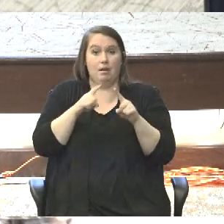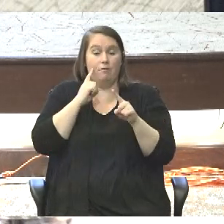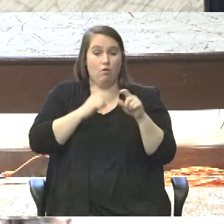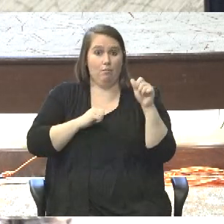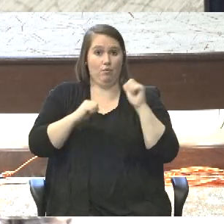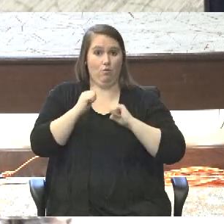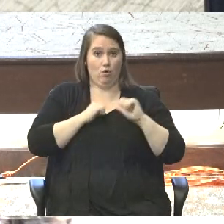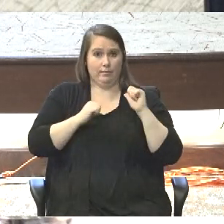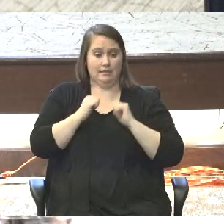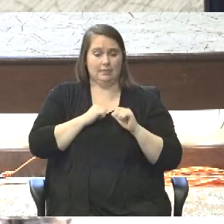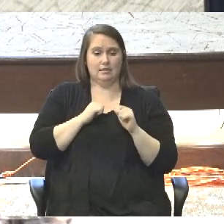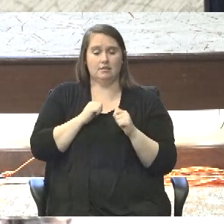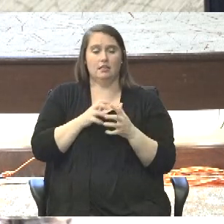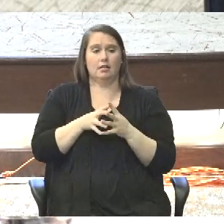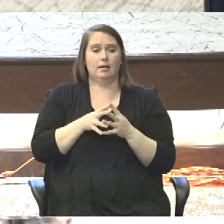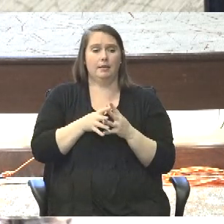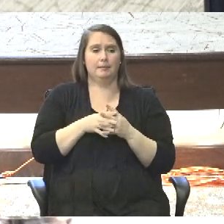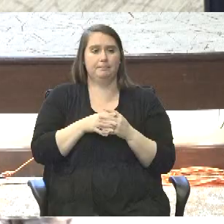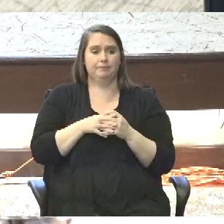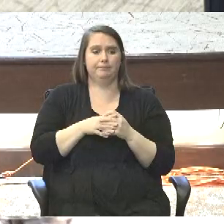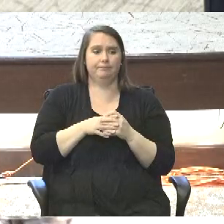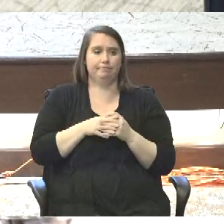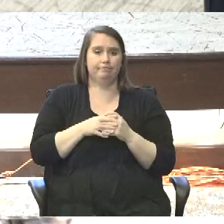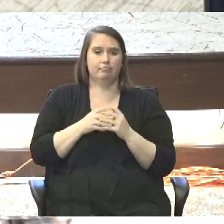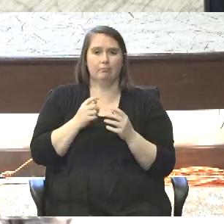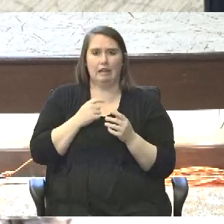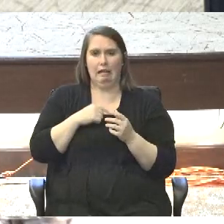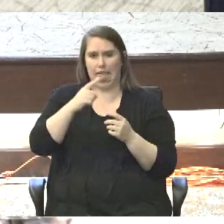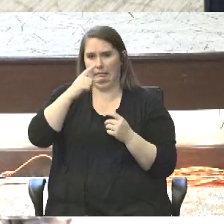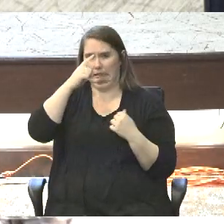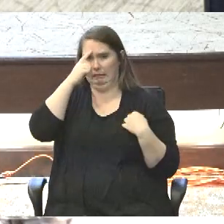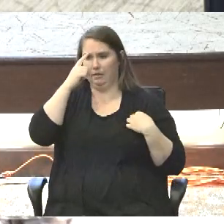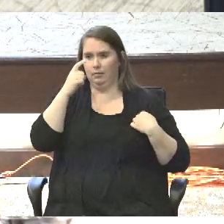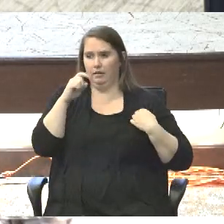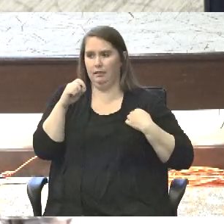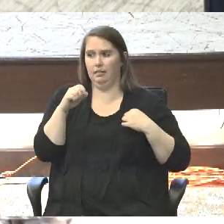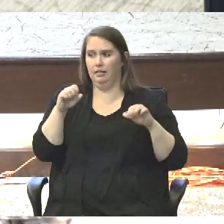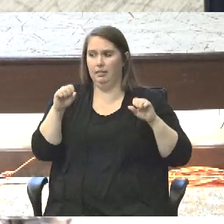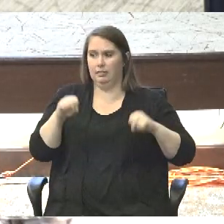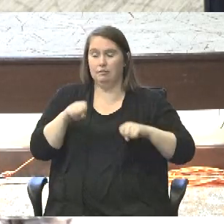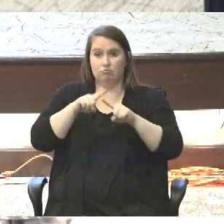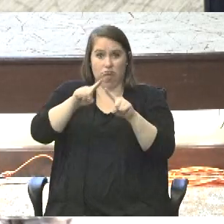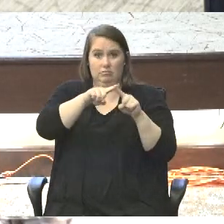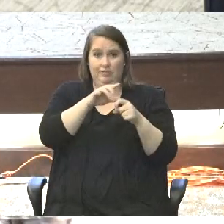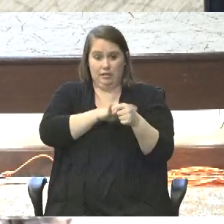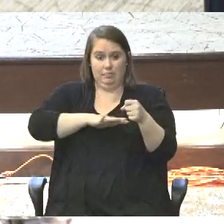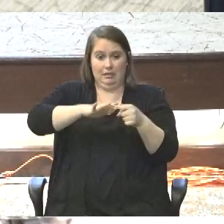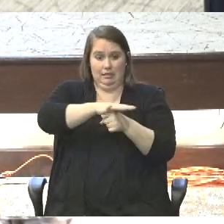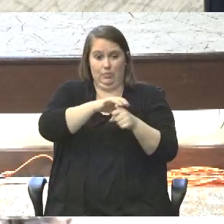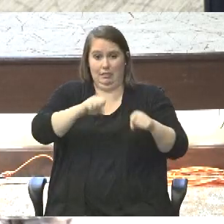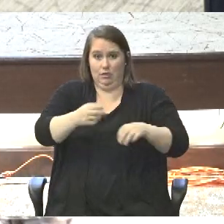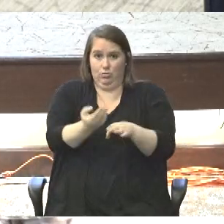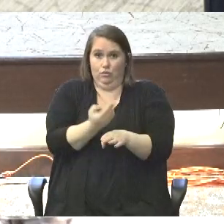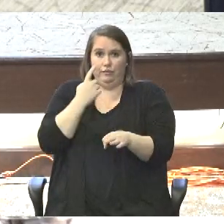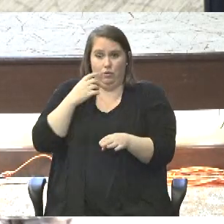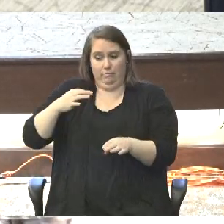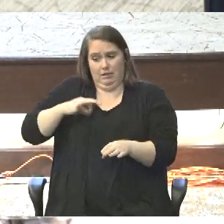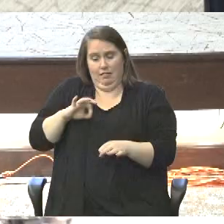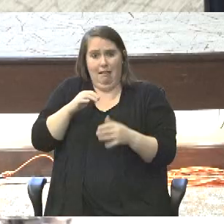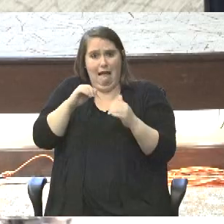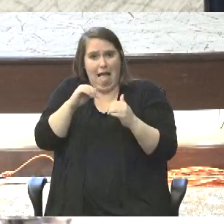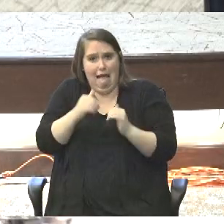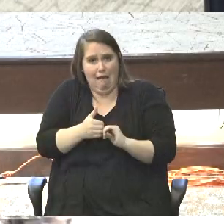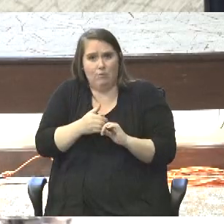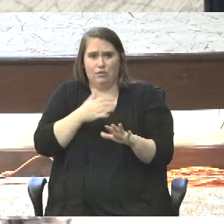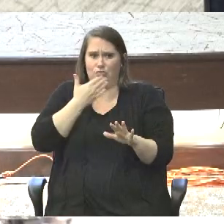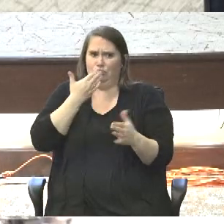standpoint, I think it gets us thinking of how do you activate these different spaces throughout town, and definitely it's a great